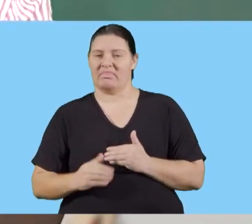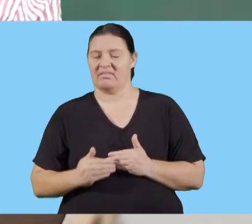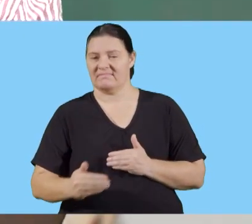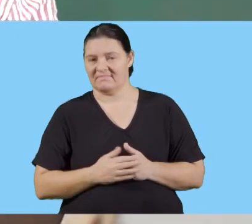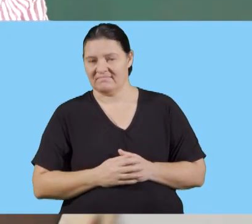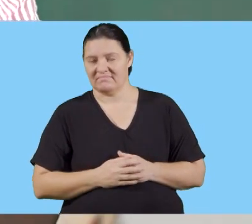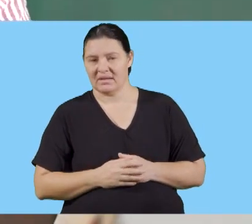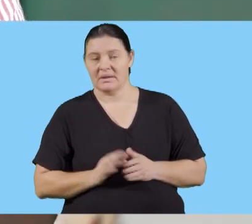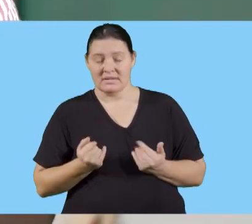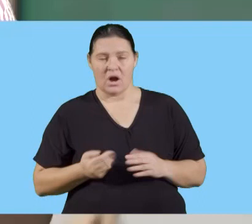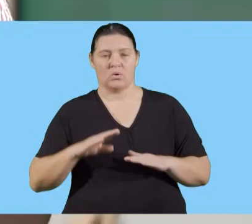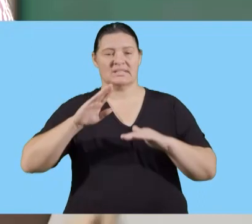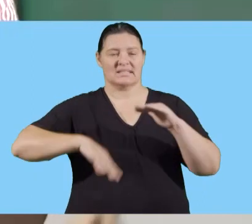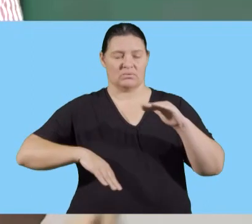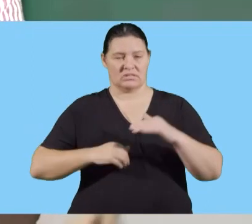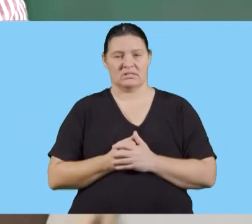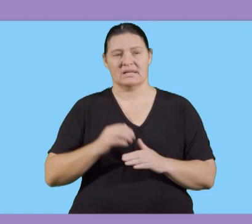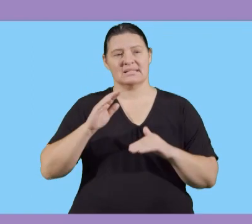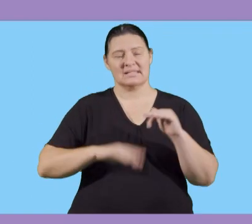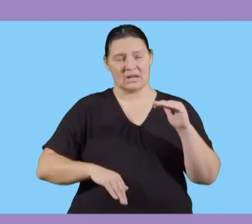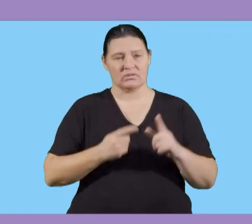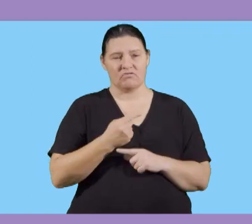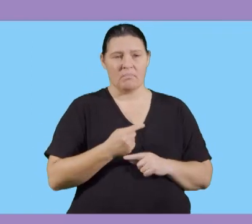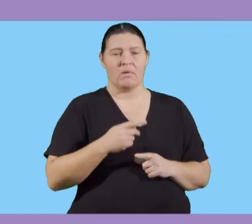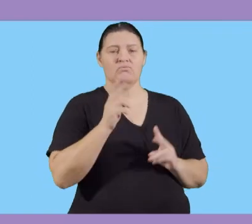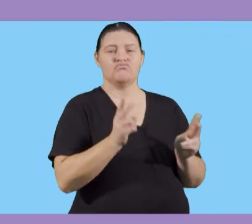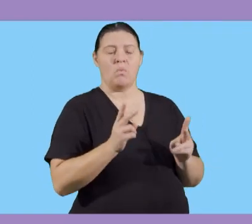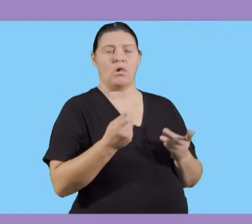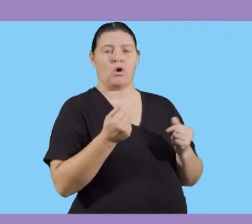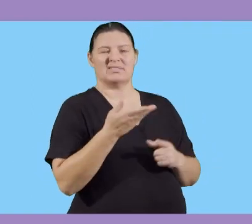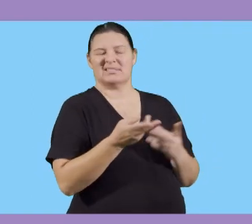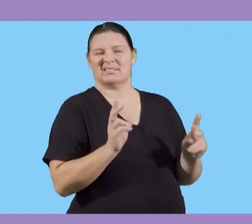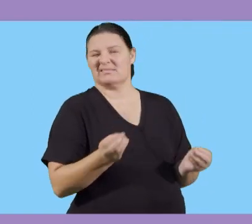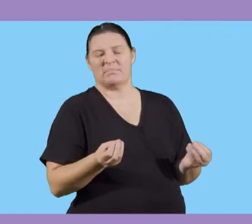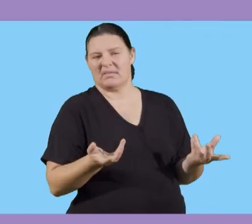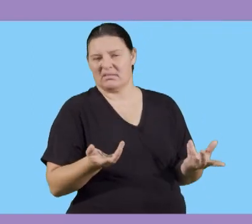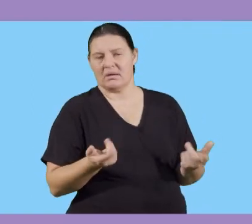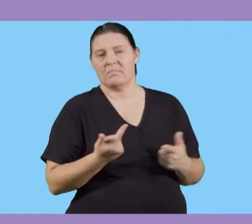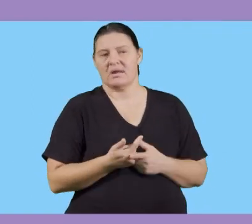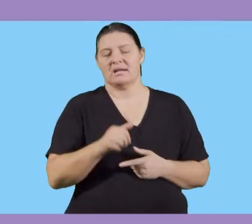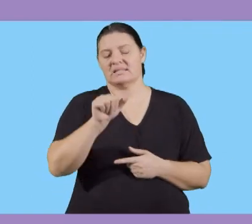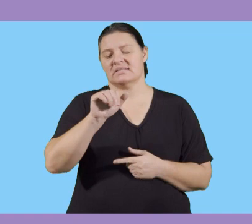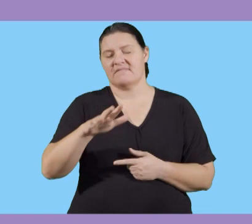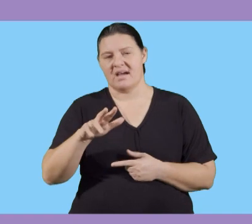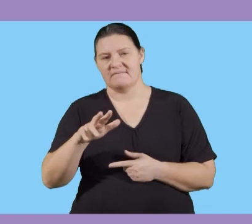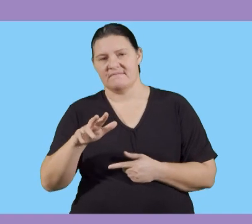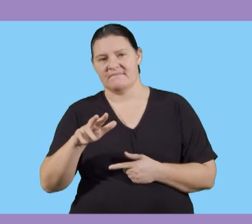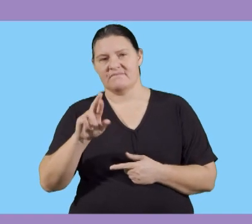Let's move on to discount. So a discount is a reduction from the usual cost of something. For example, a